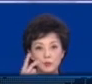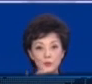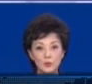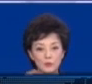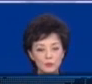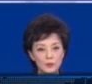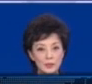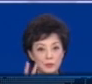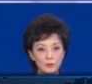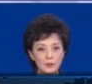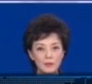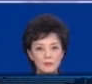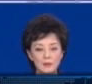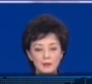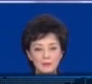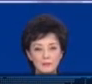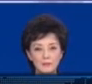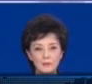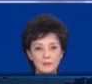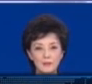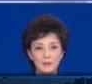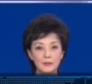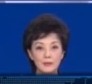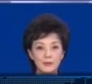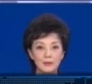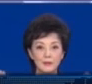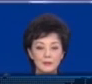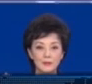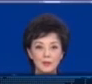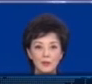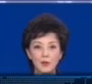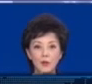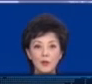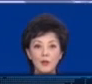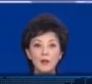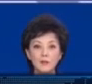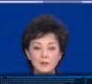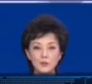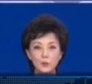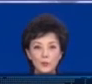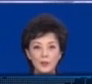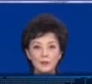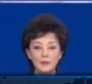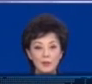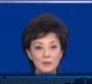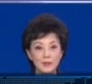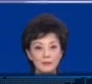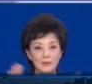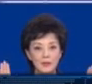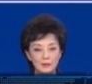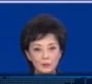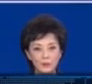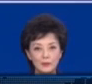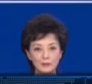Central Steering Group to carry out investigations to understand those situation. And yesterday,